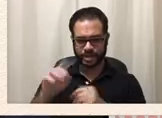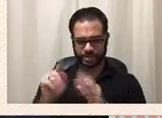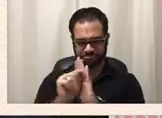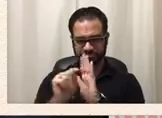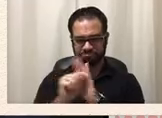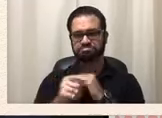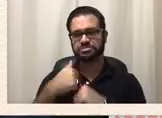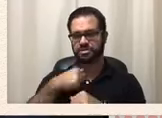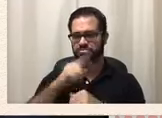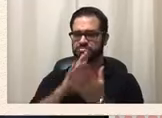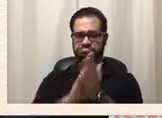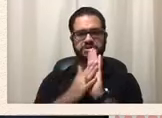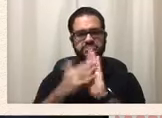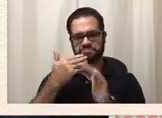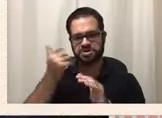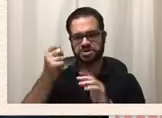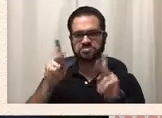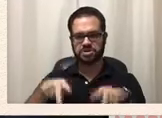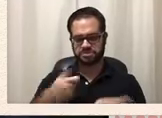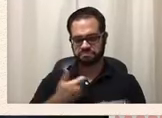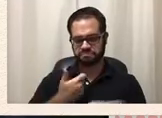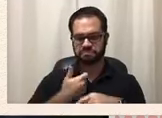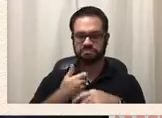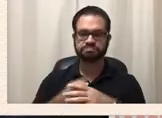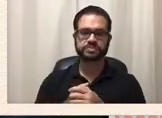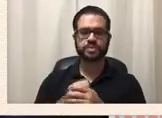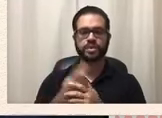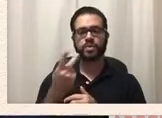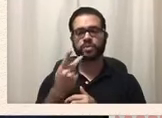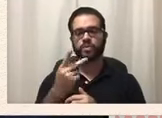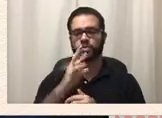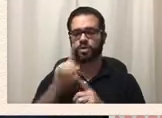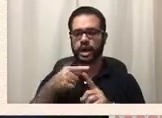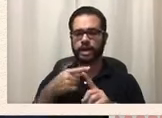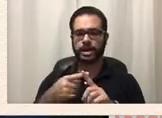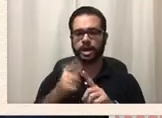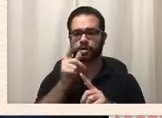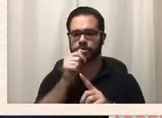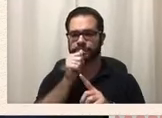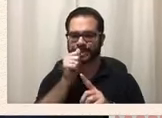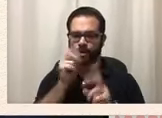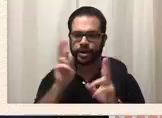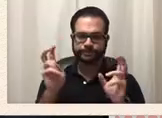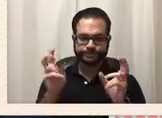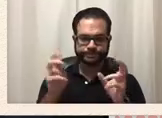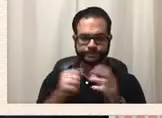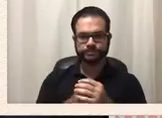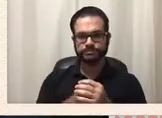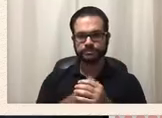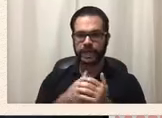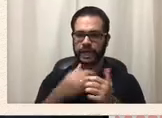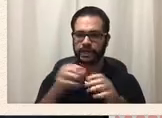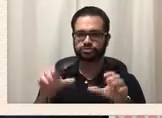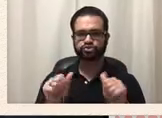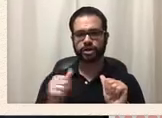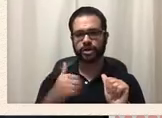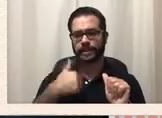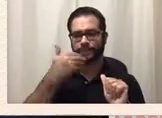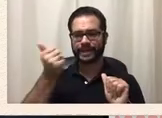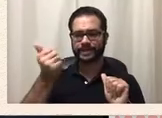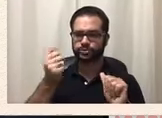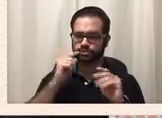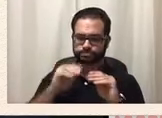person. You know, and when we talk about the secret sauce, I do my best each day to send out a